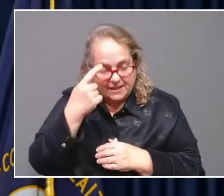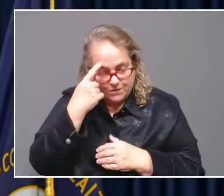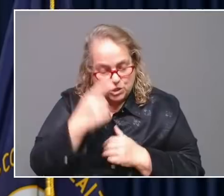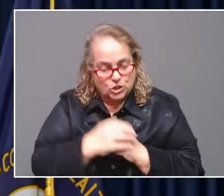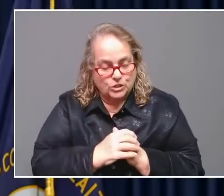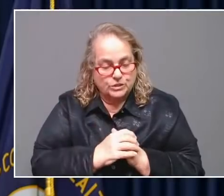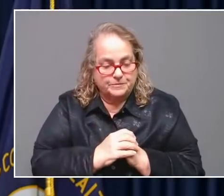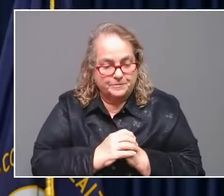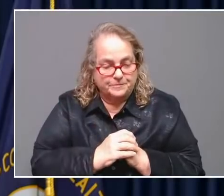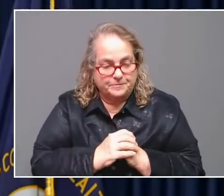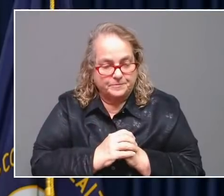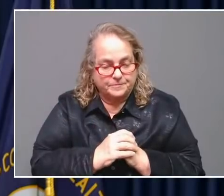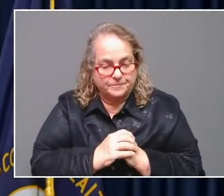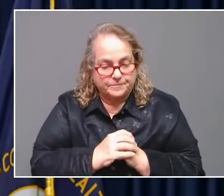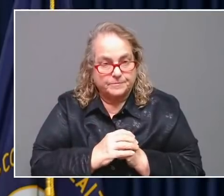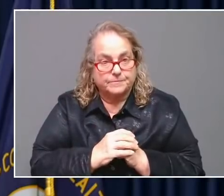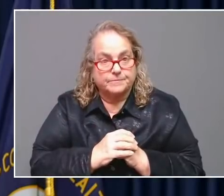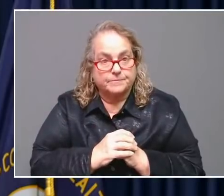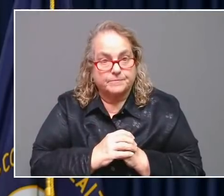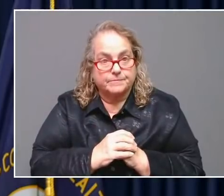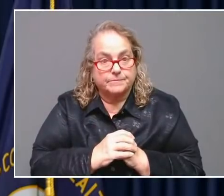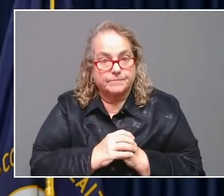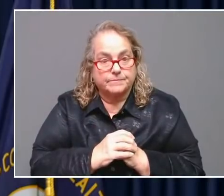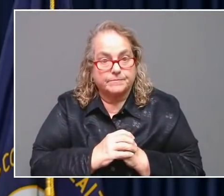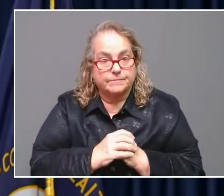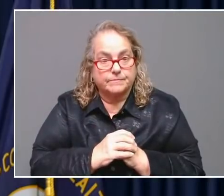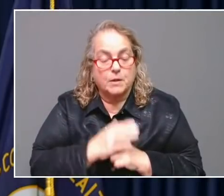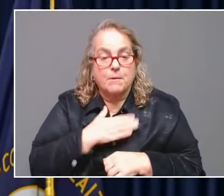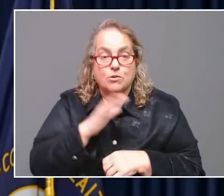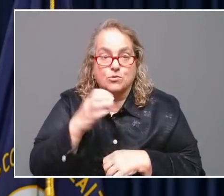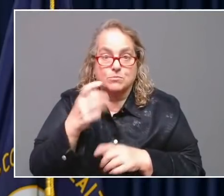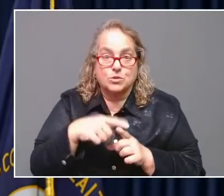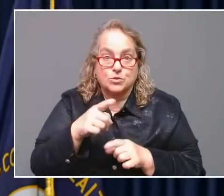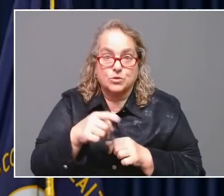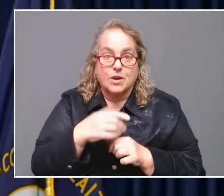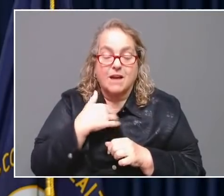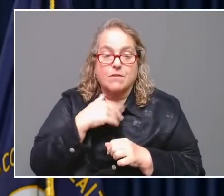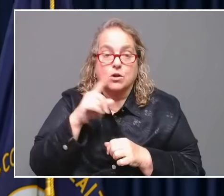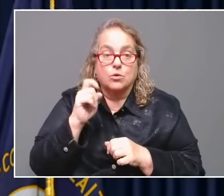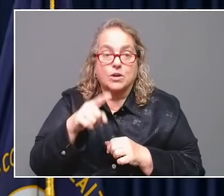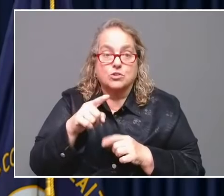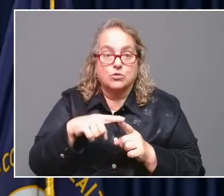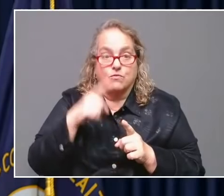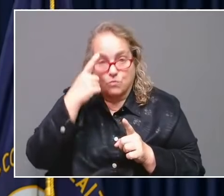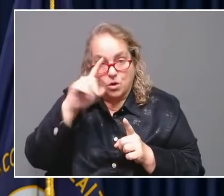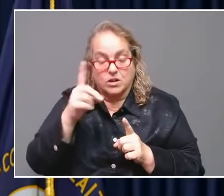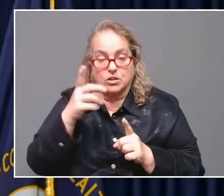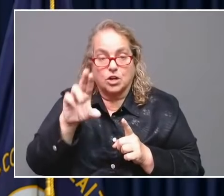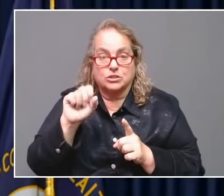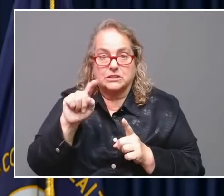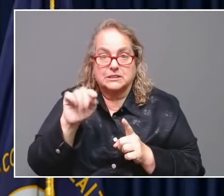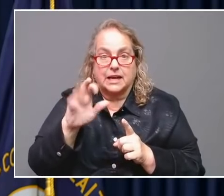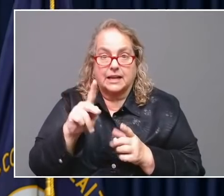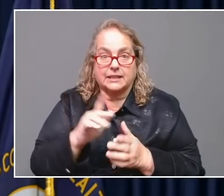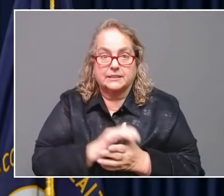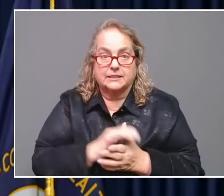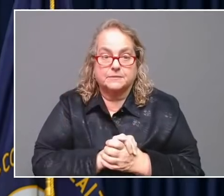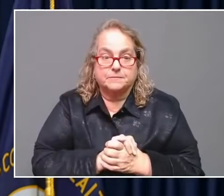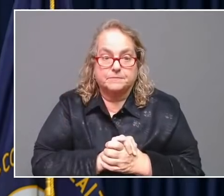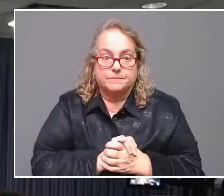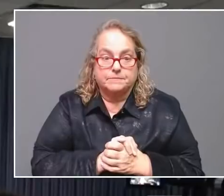to you. Thank you. And then I've got a question for Dr. Stack, strangely enough. Great. And this has to